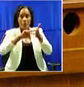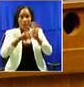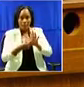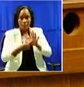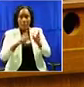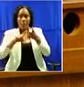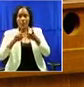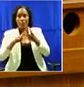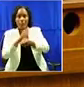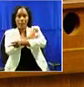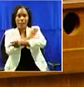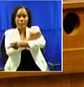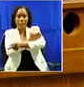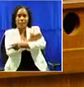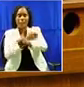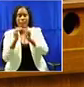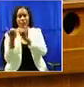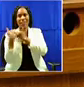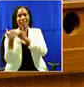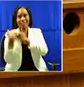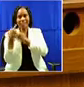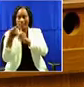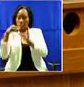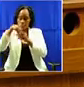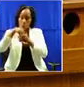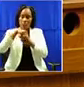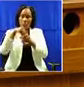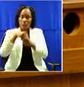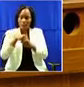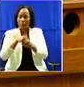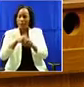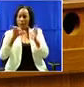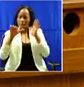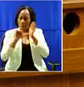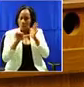Security. These contain very significant measures